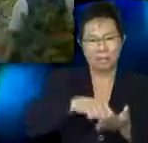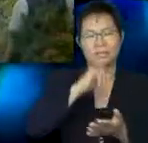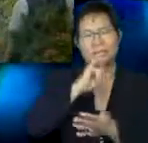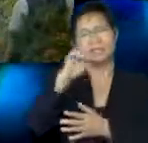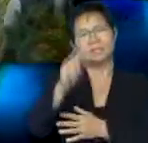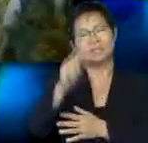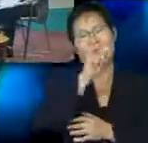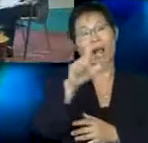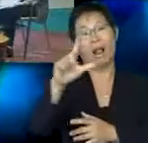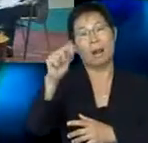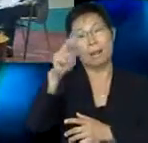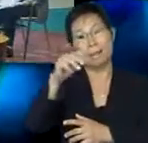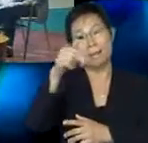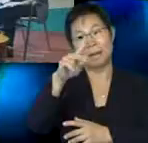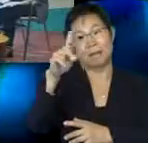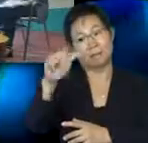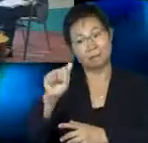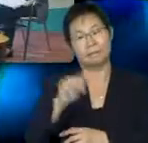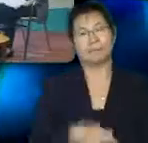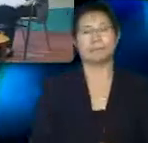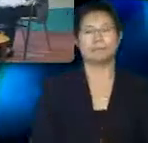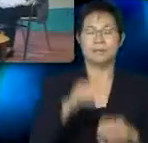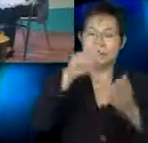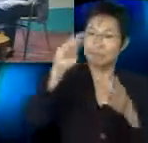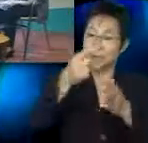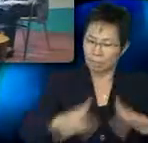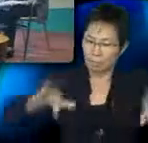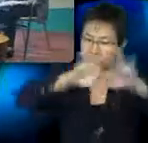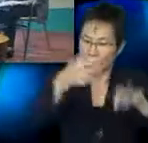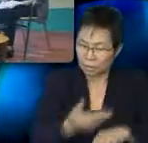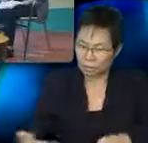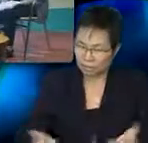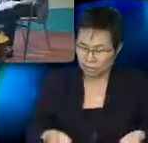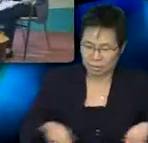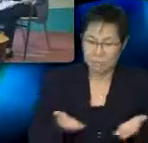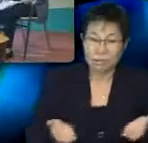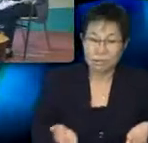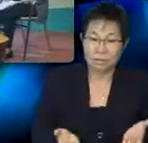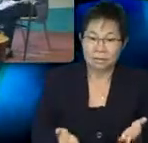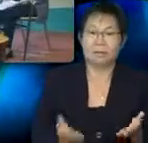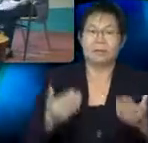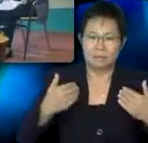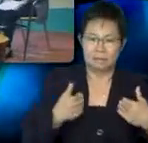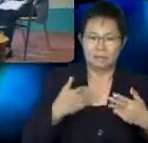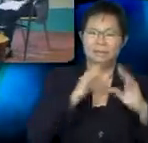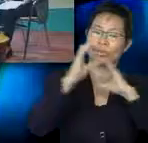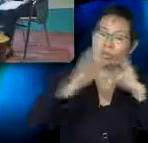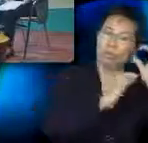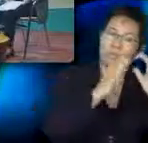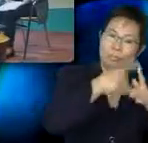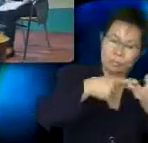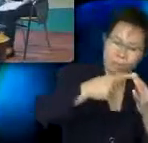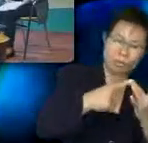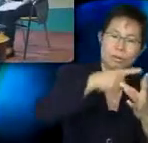alamander. The alamander. The important thing here is that there is communication between